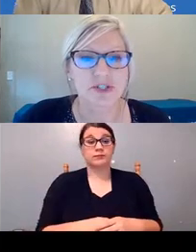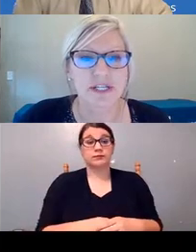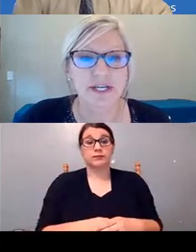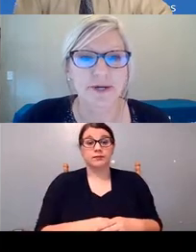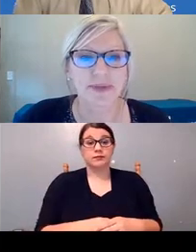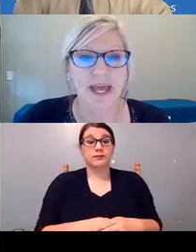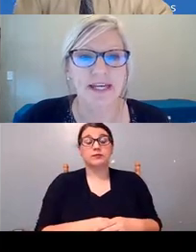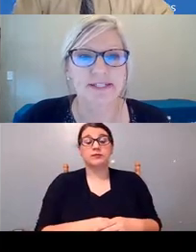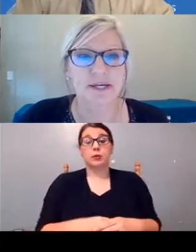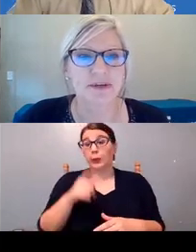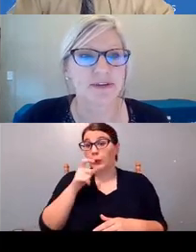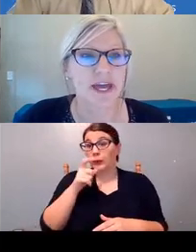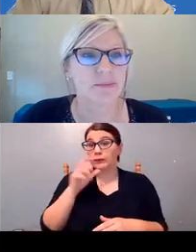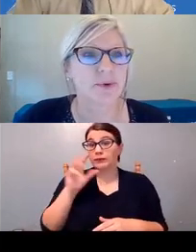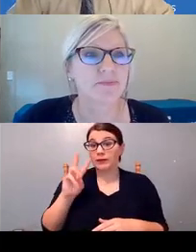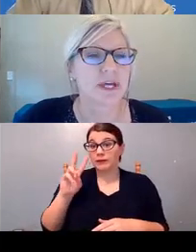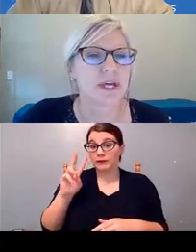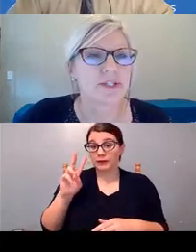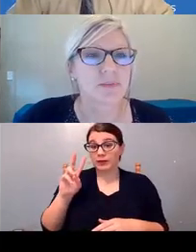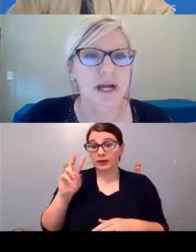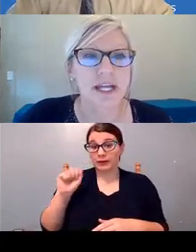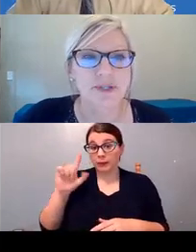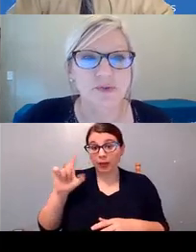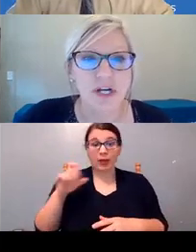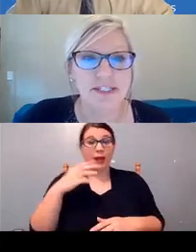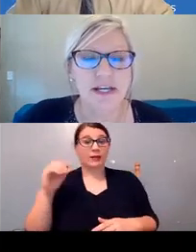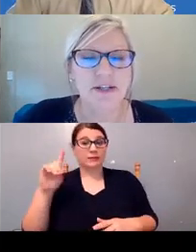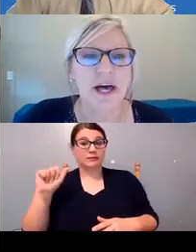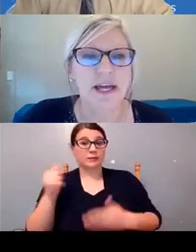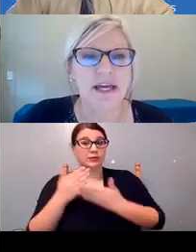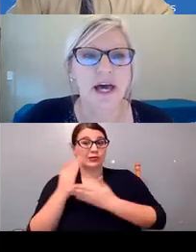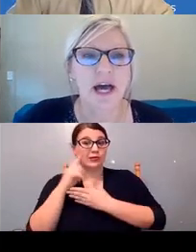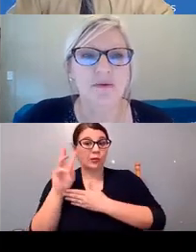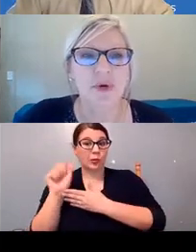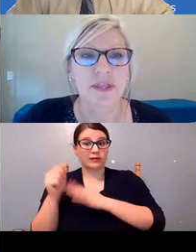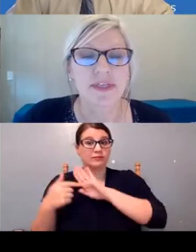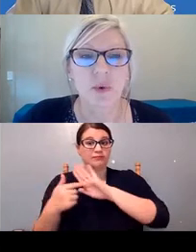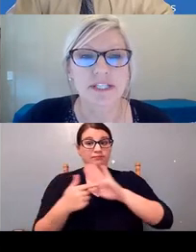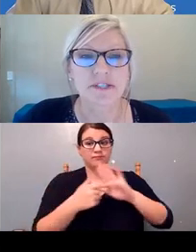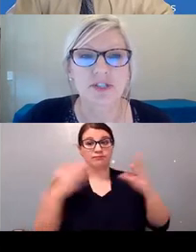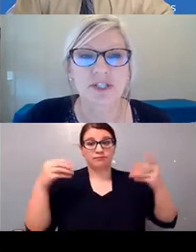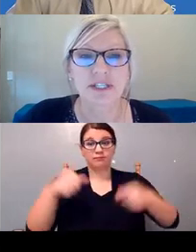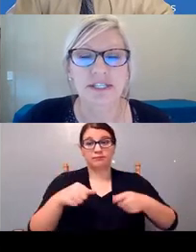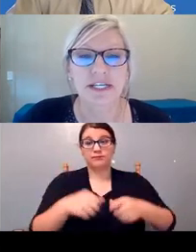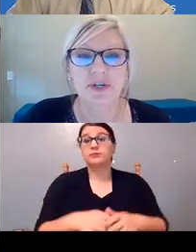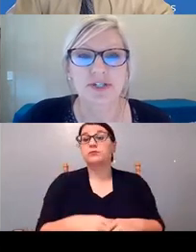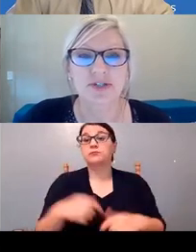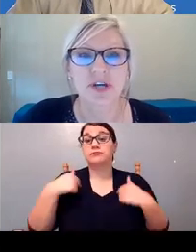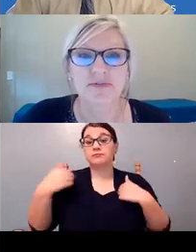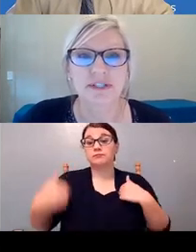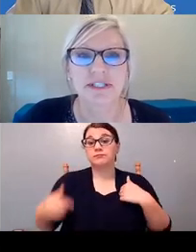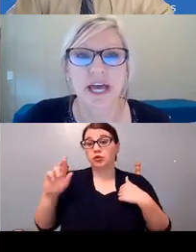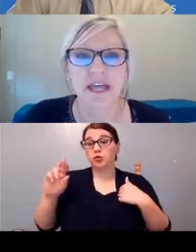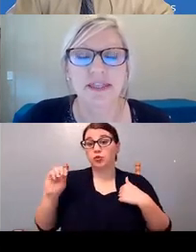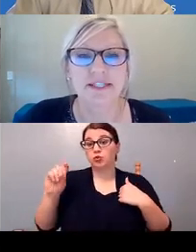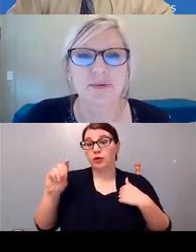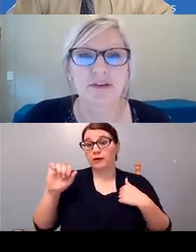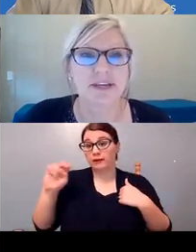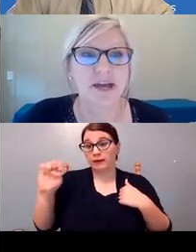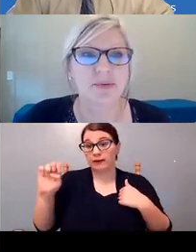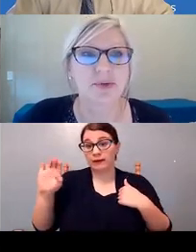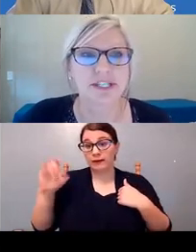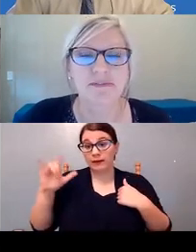West Virginia and WVABLE. So my name is Roxanne Clay, and I am with the West Virginia State Treasurer's Office and